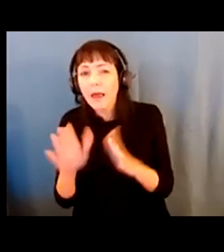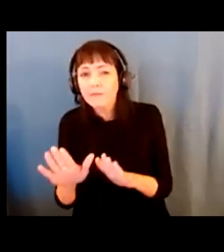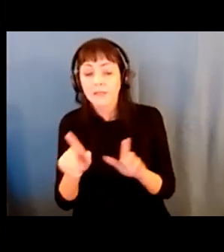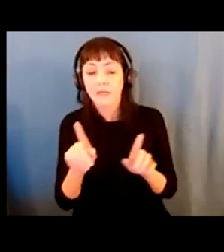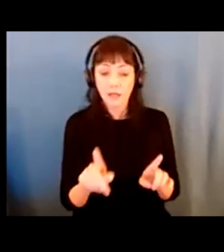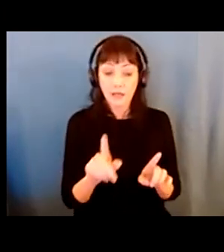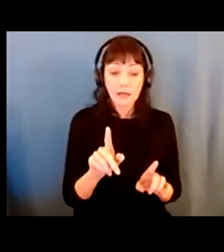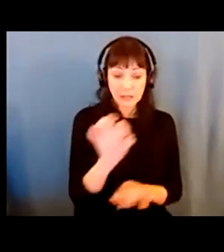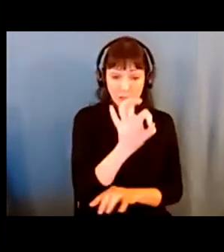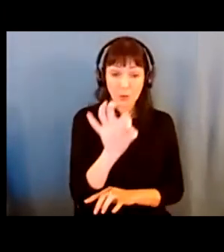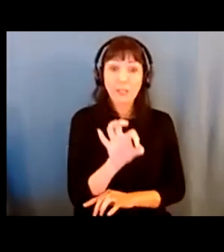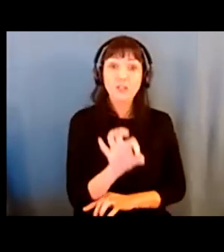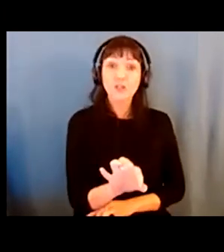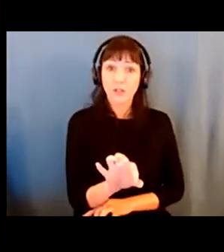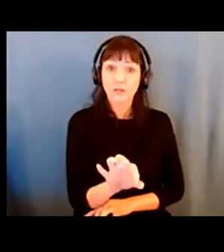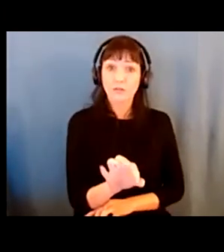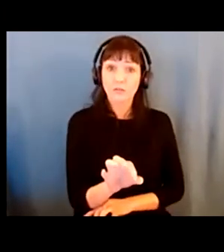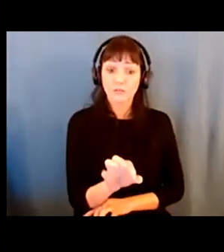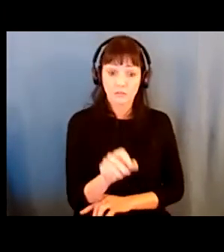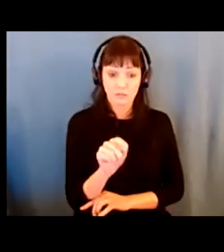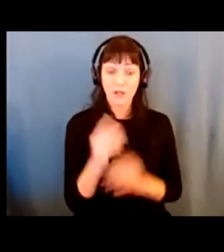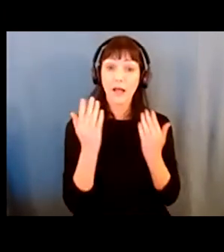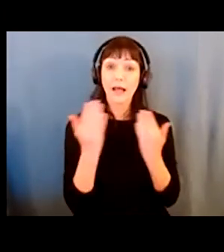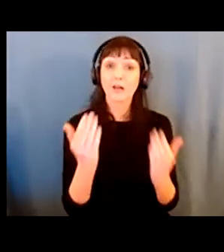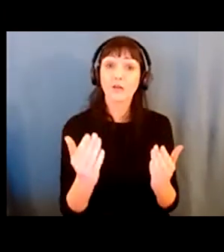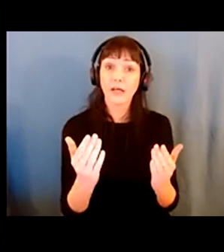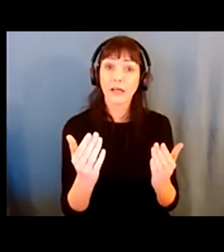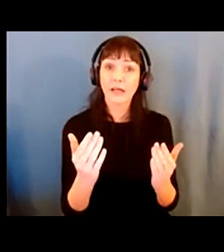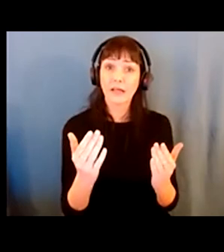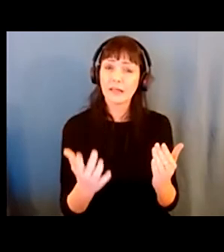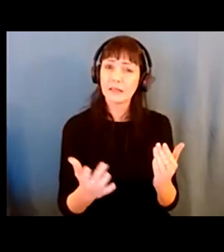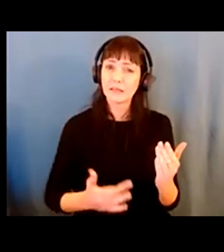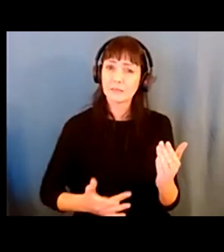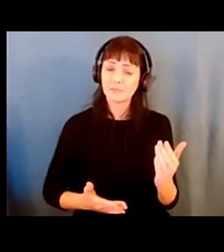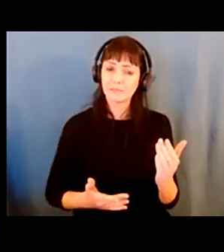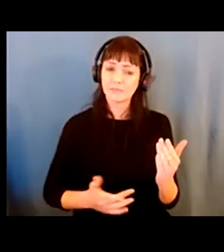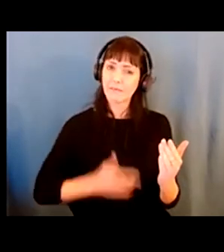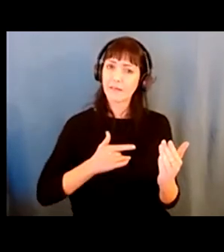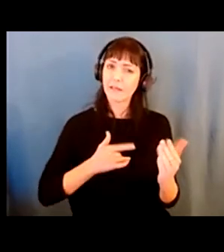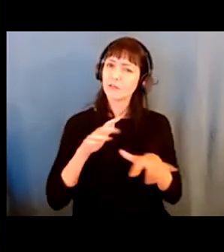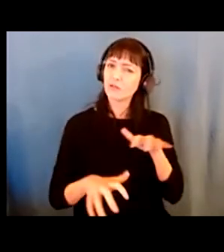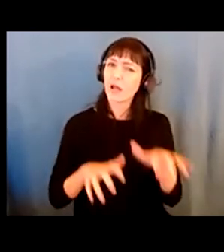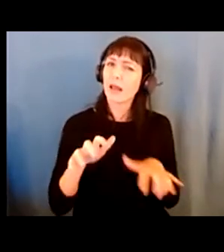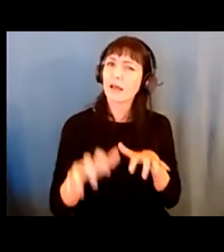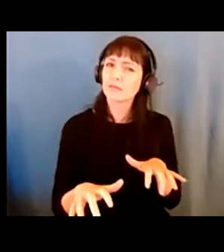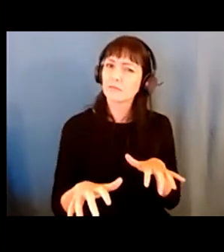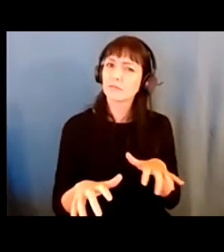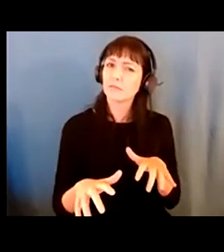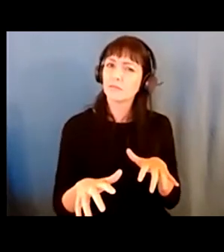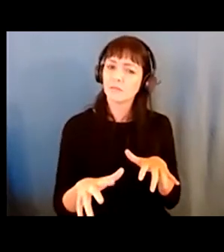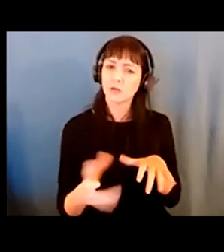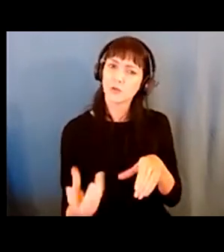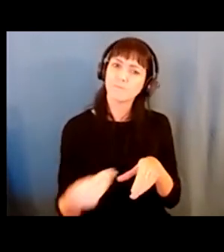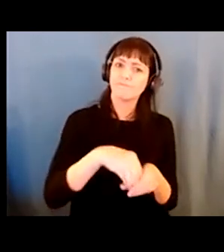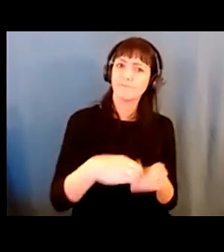regional museum gallery service struggling to be more representative. And the sort of question is, do we bring, it's kind of an old thorny question